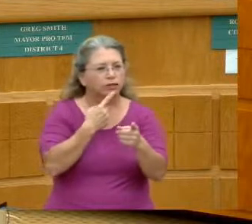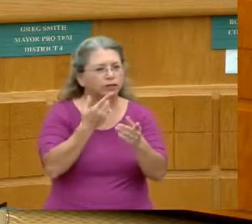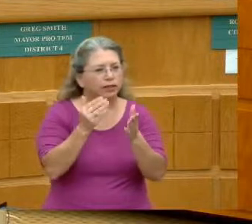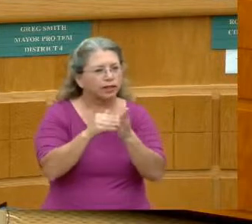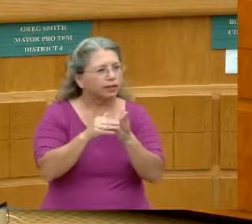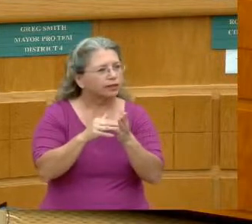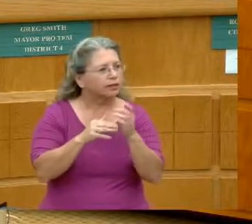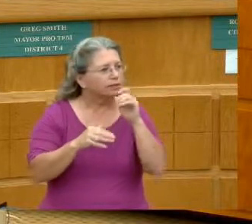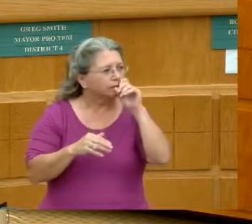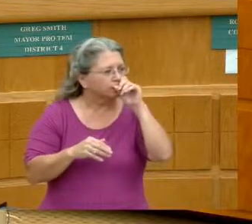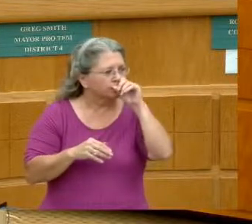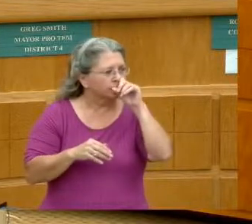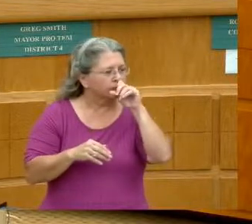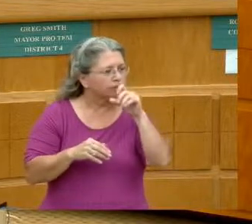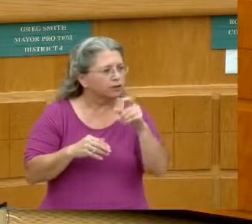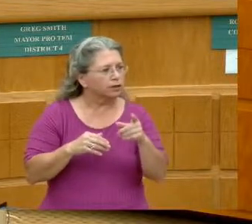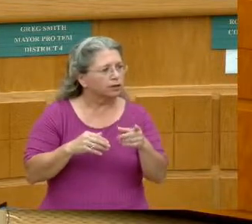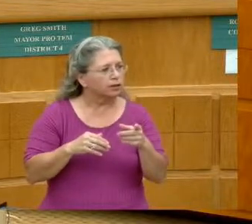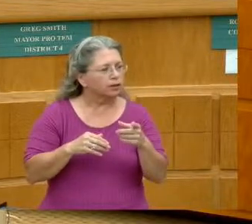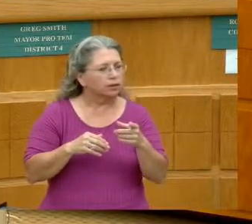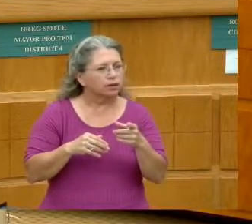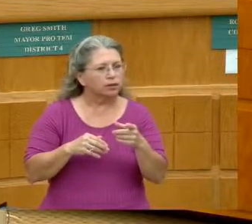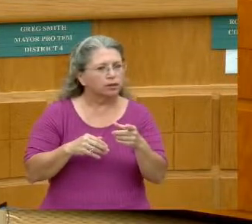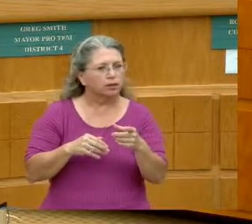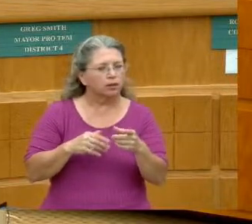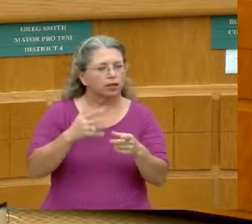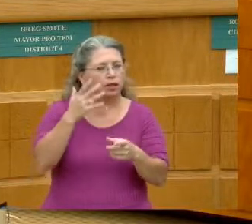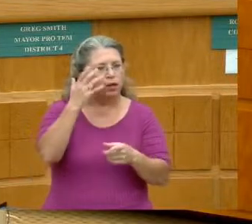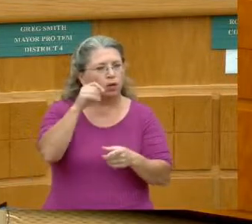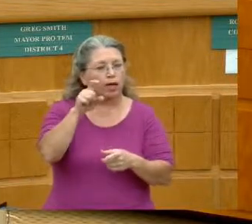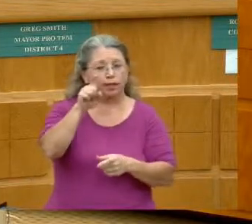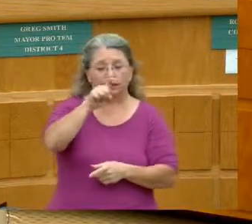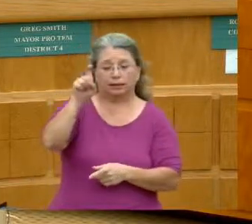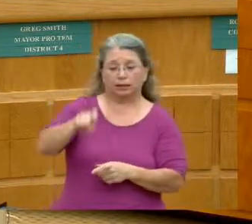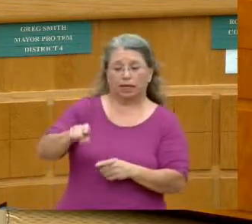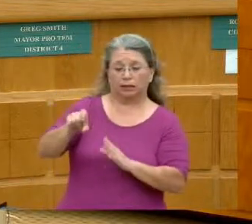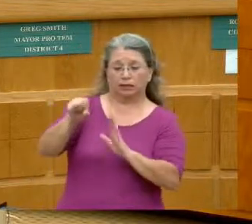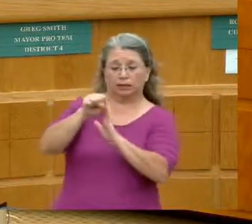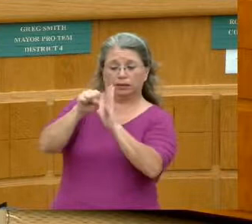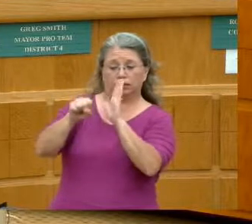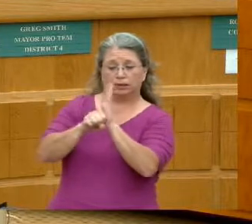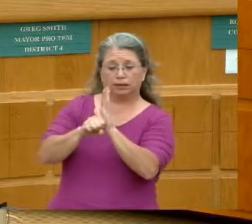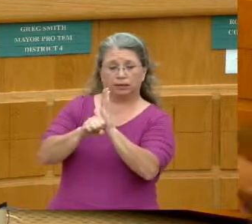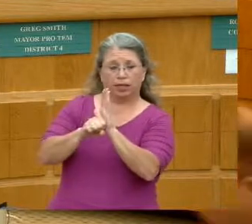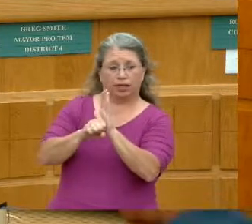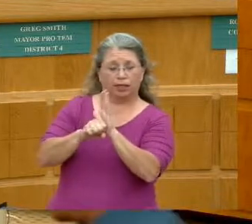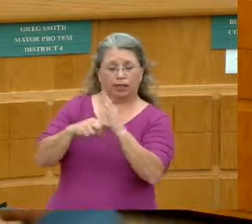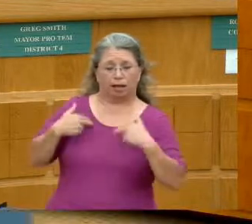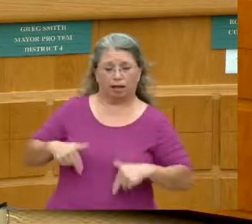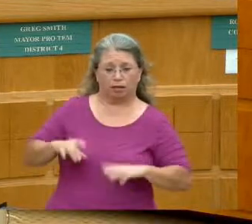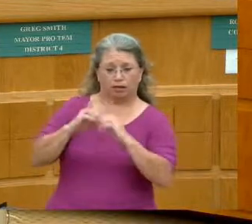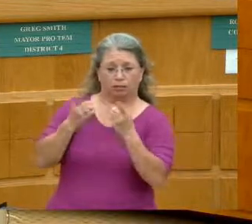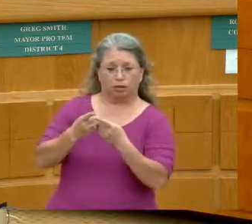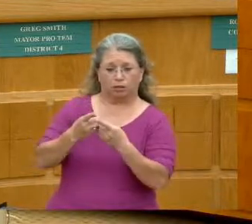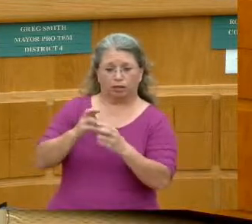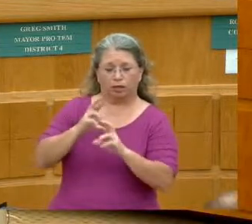Yeah, so the question is, why does the Texas state website report fewer tests